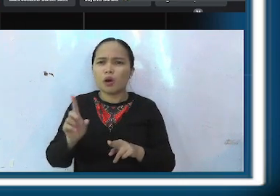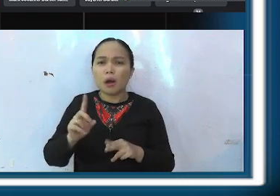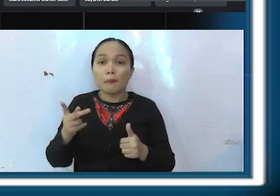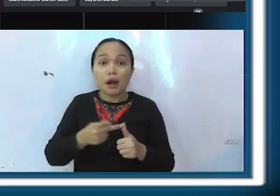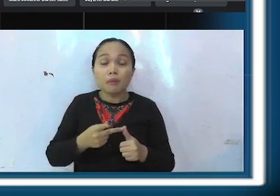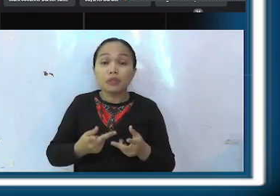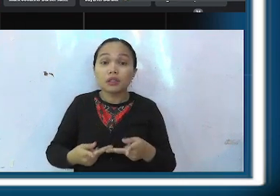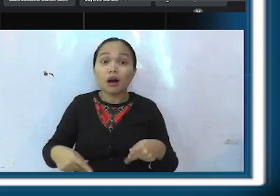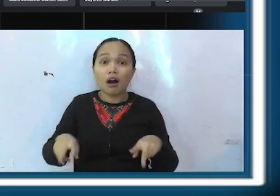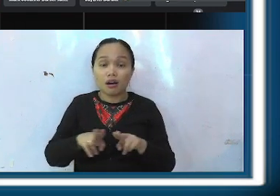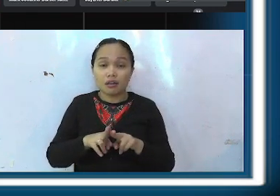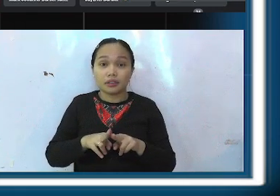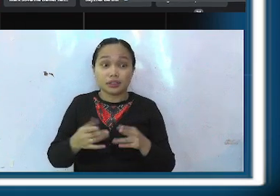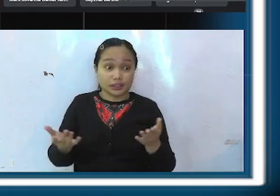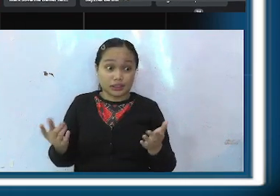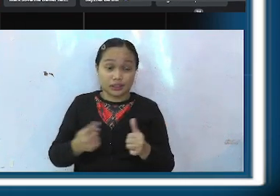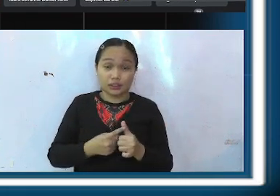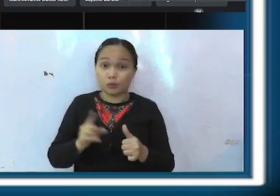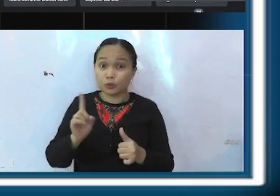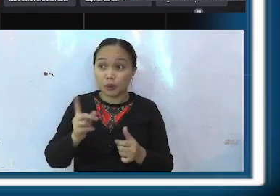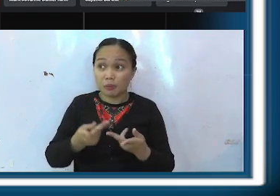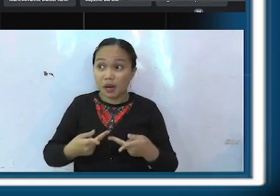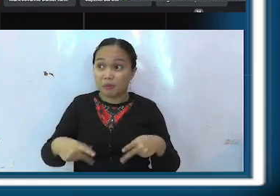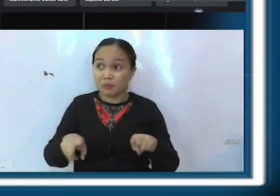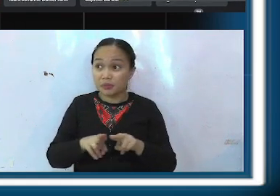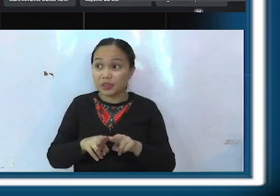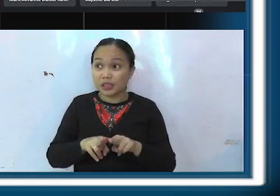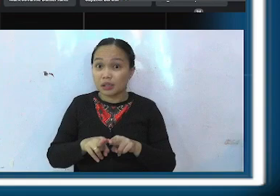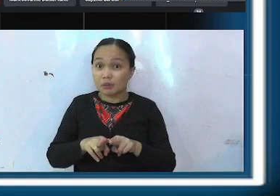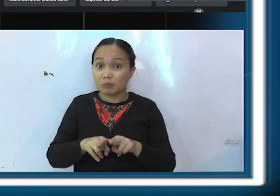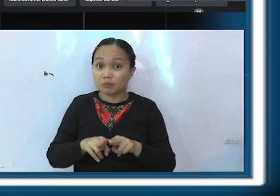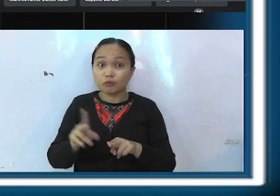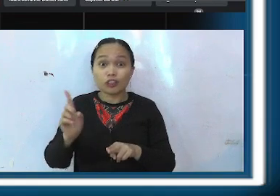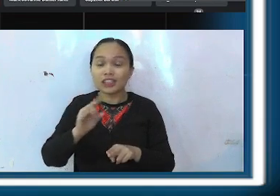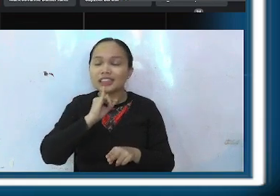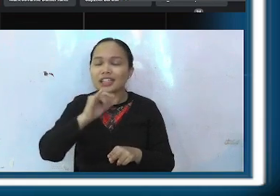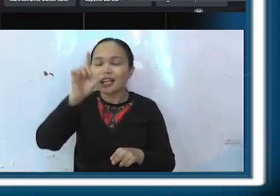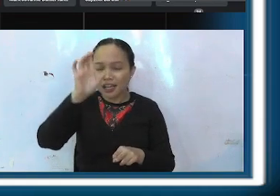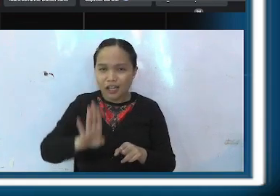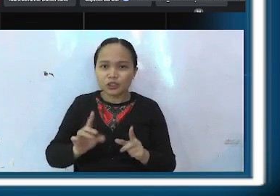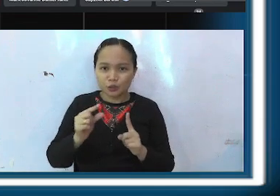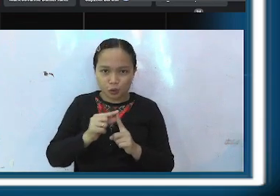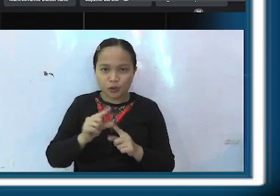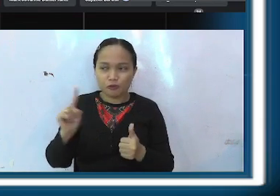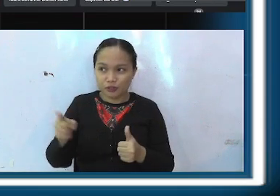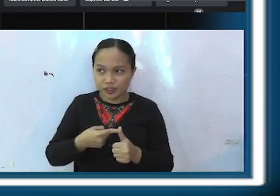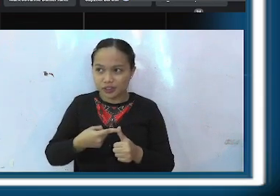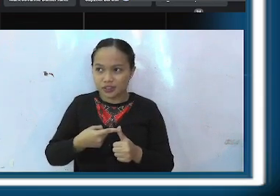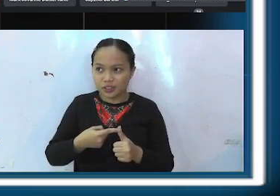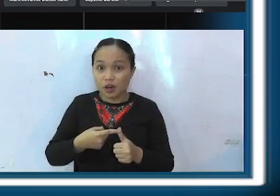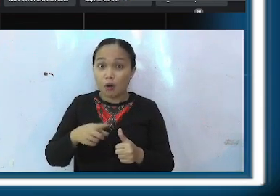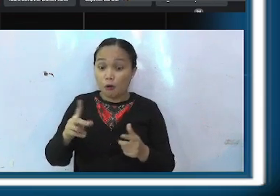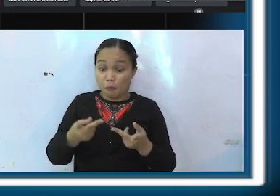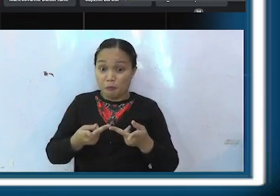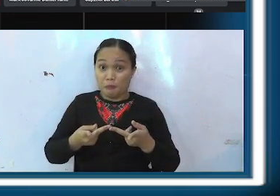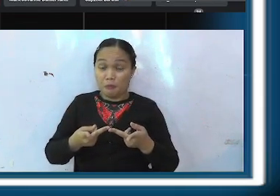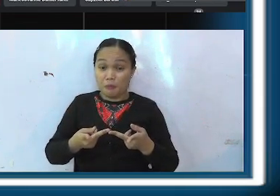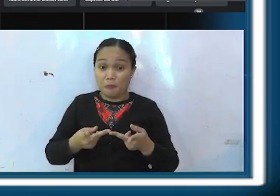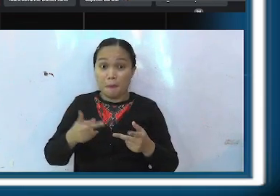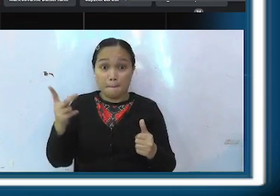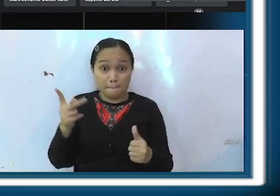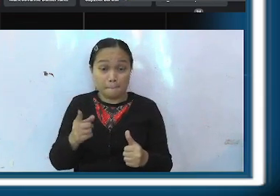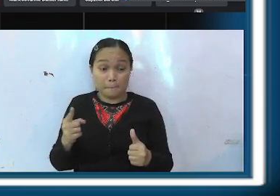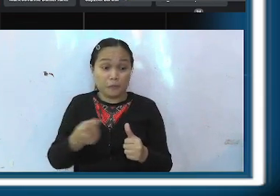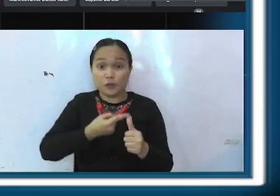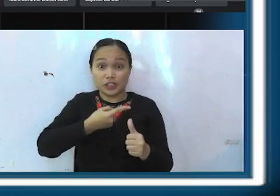primary position is, hey, listen, God's word comes first. Yes, sir. That's it. The God comes first. The primary position is, you know what? My mom